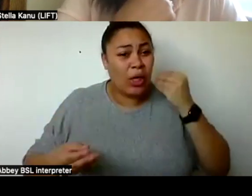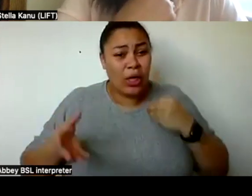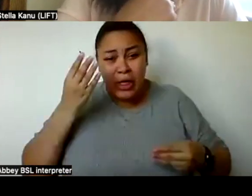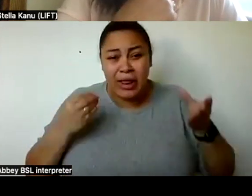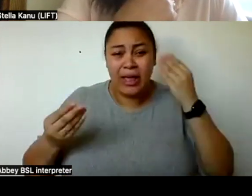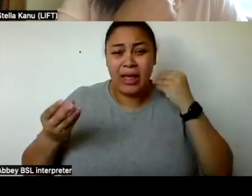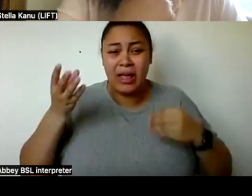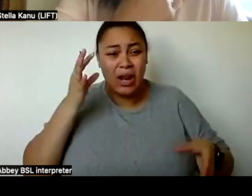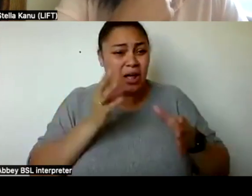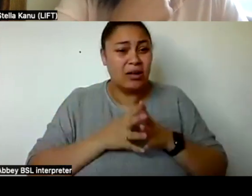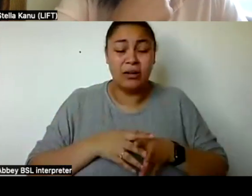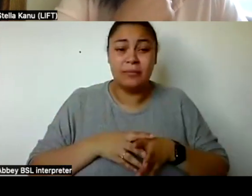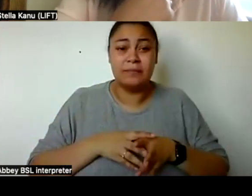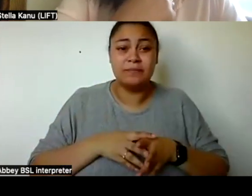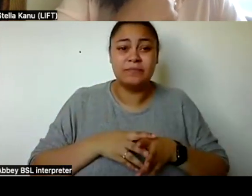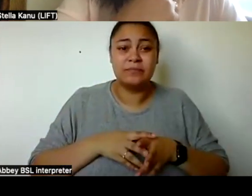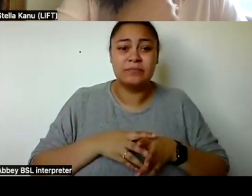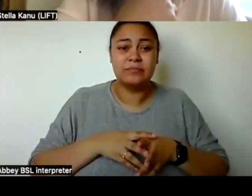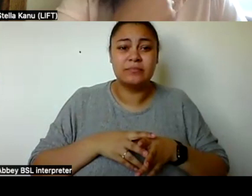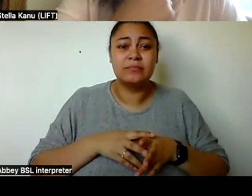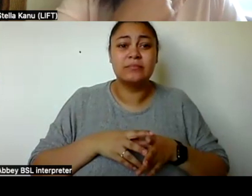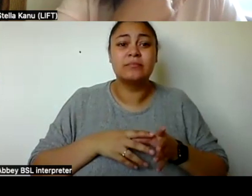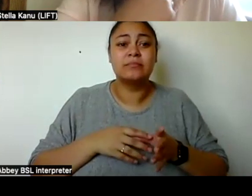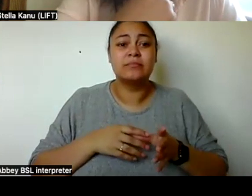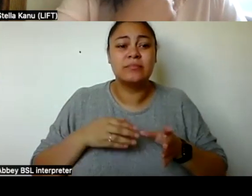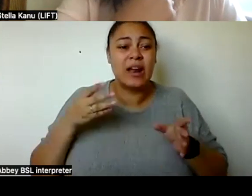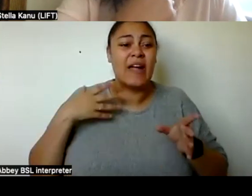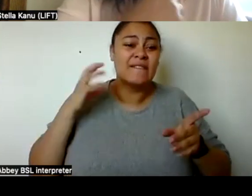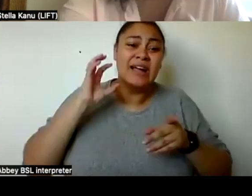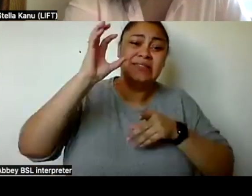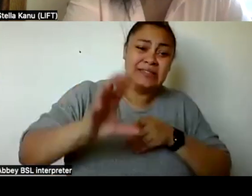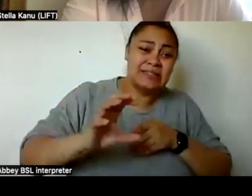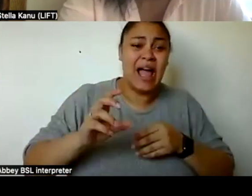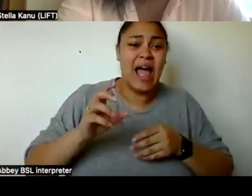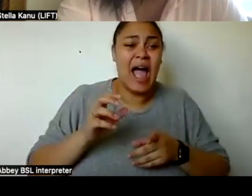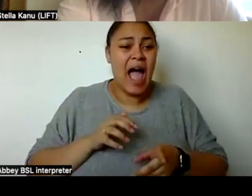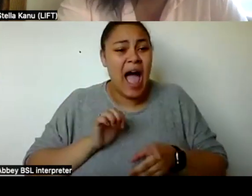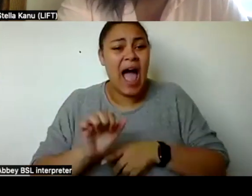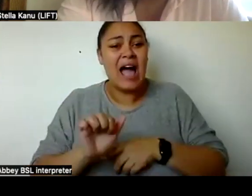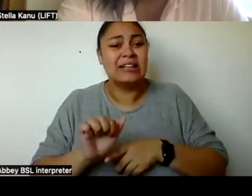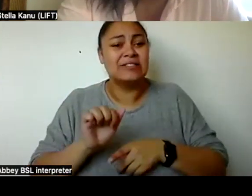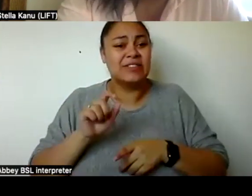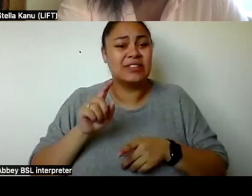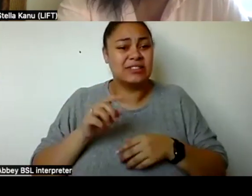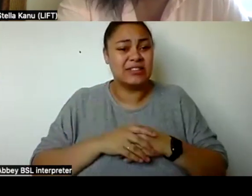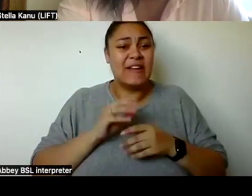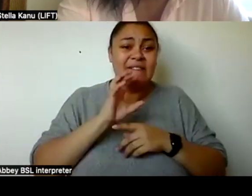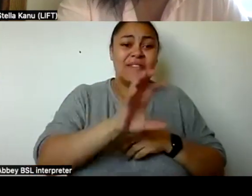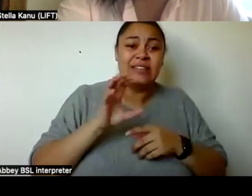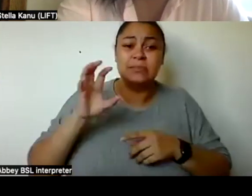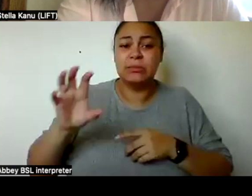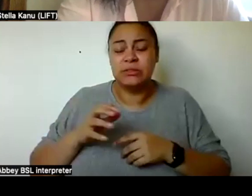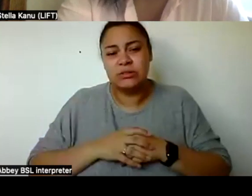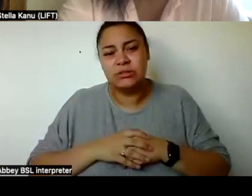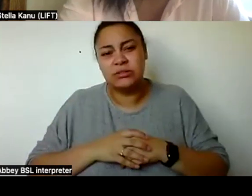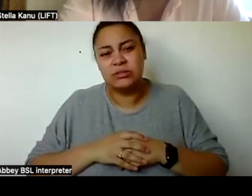of really invested activists and advocates. And you know, part of that has